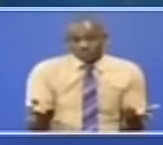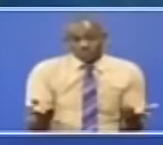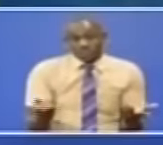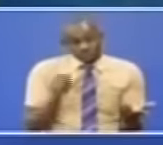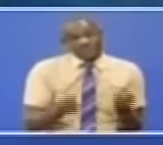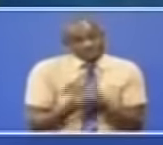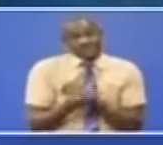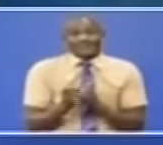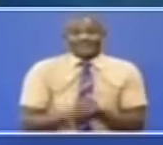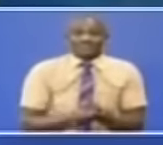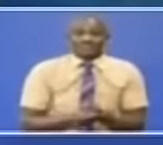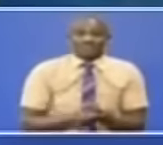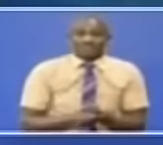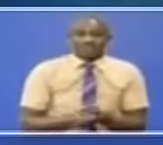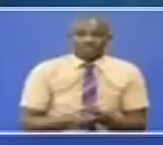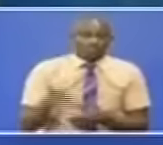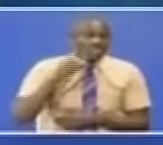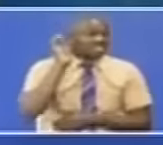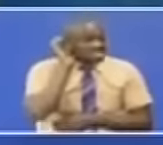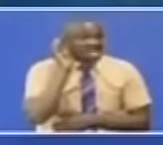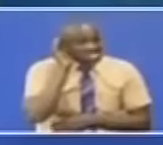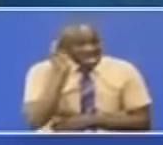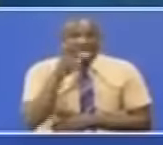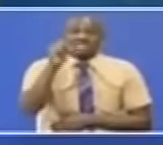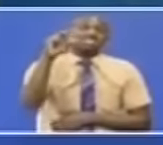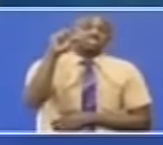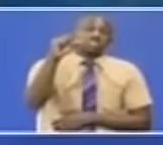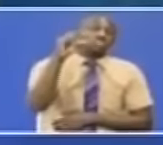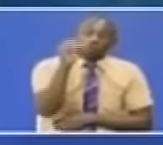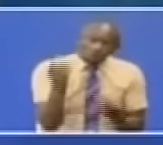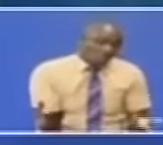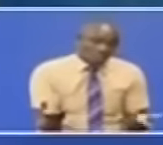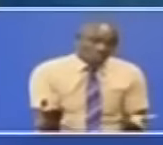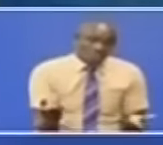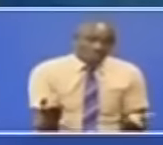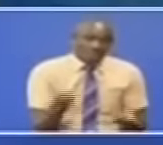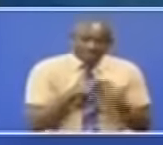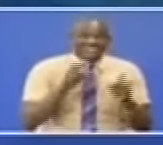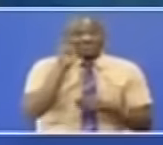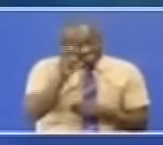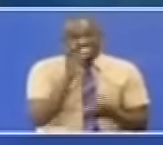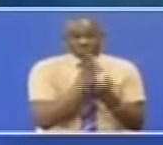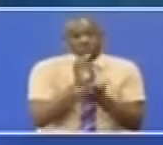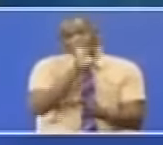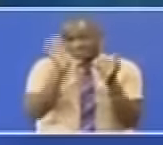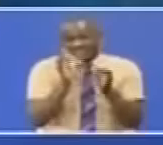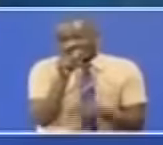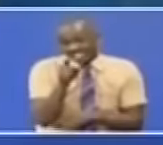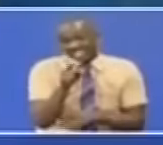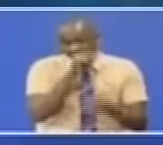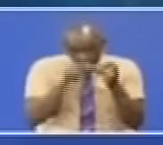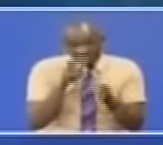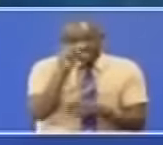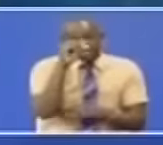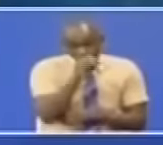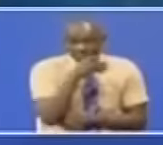And we hear just NGOs, but you can see specific ones that are